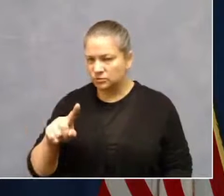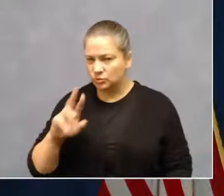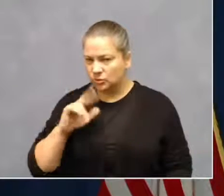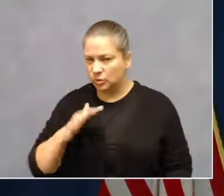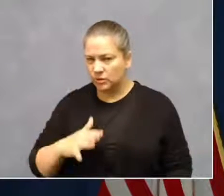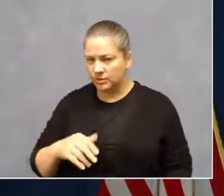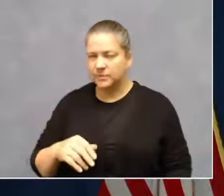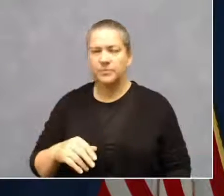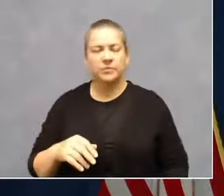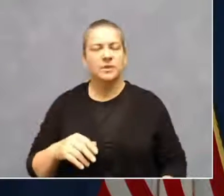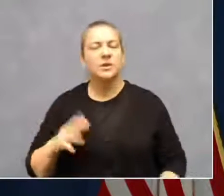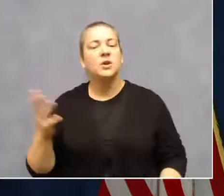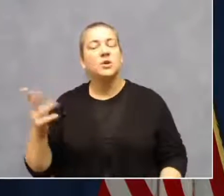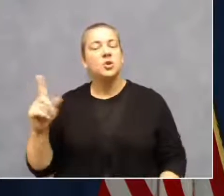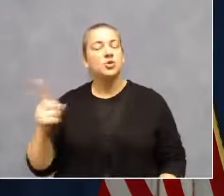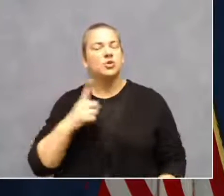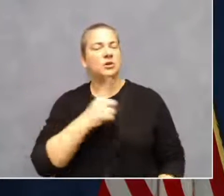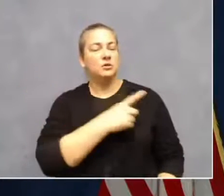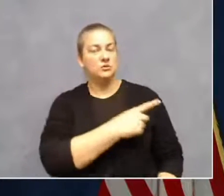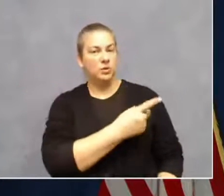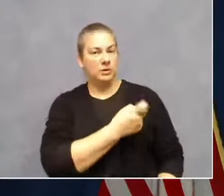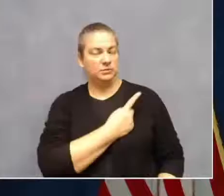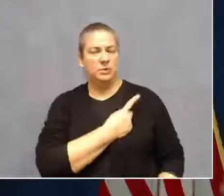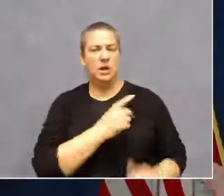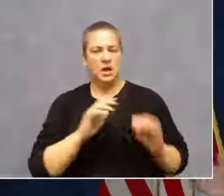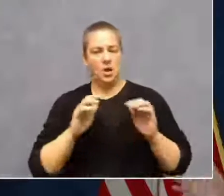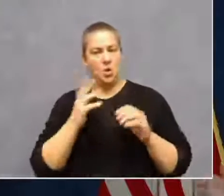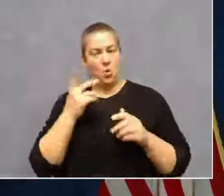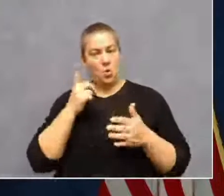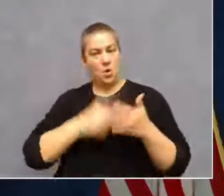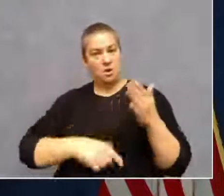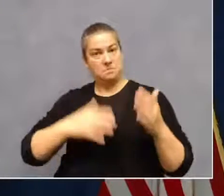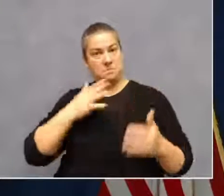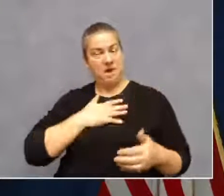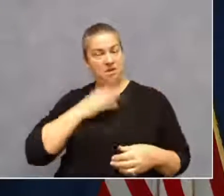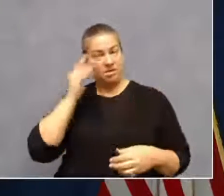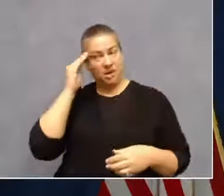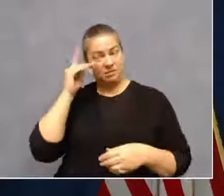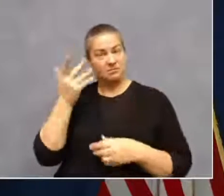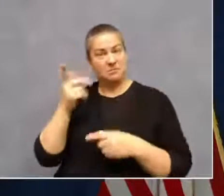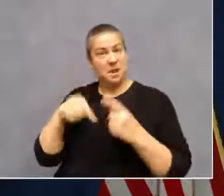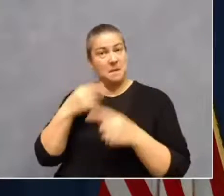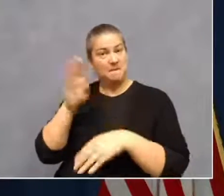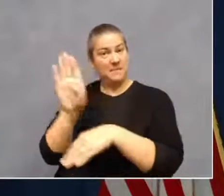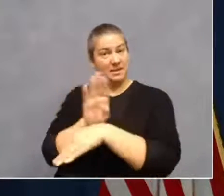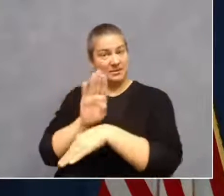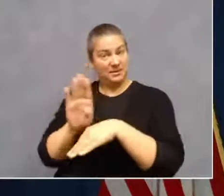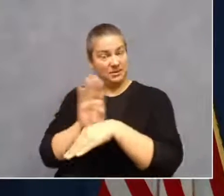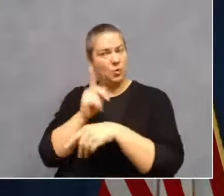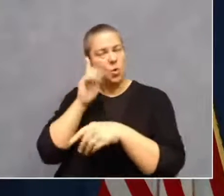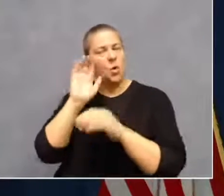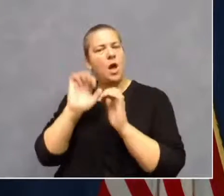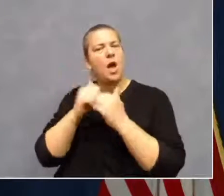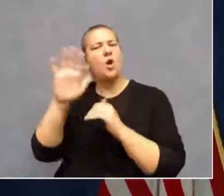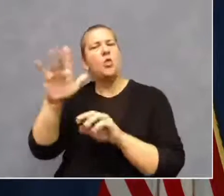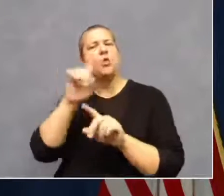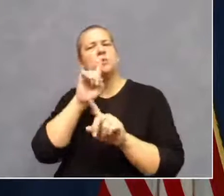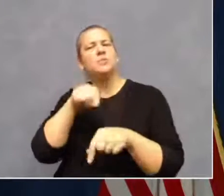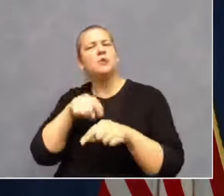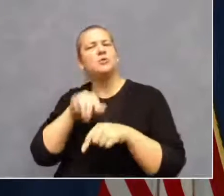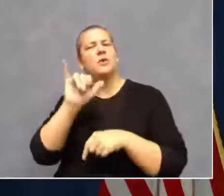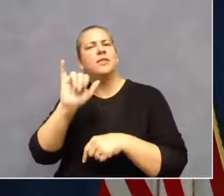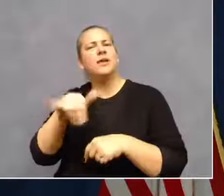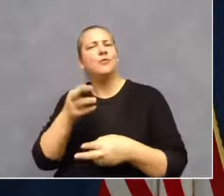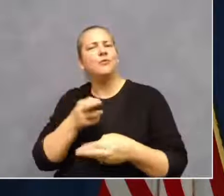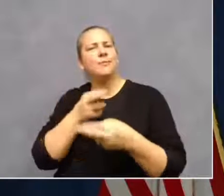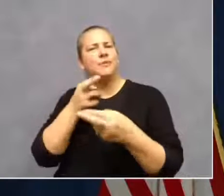So the question is, how do I think that businesses and others will respond to the new recommendations for red zone